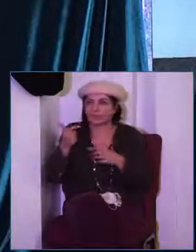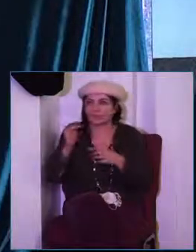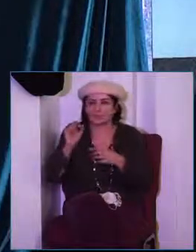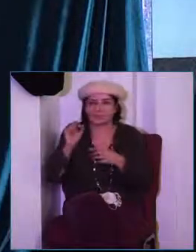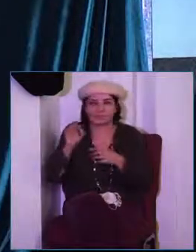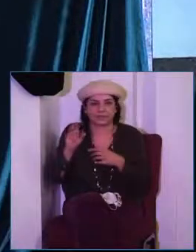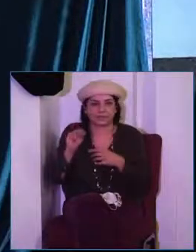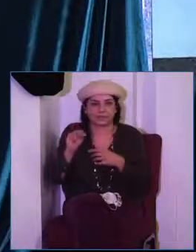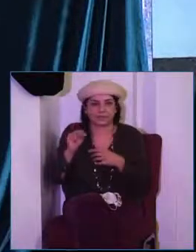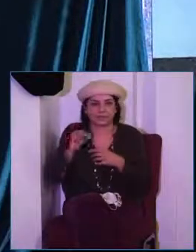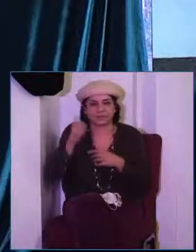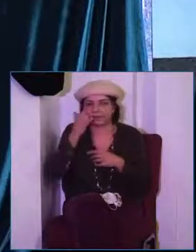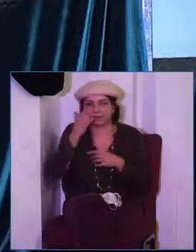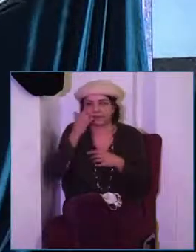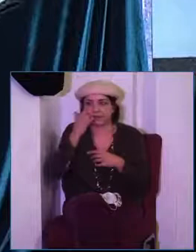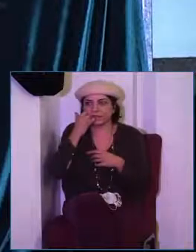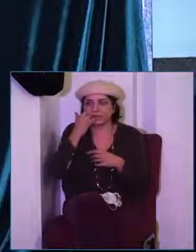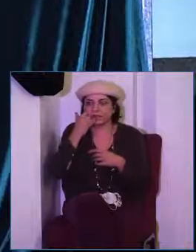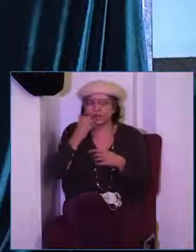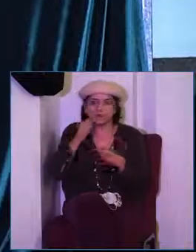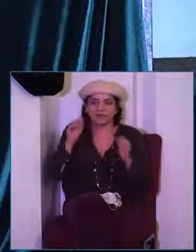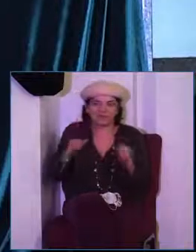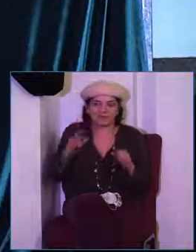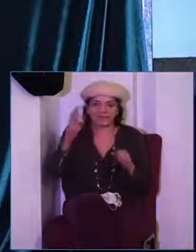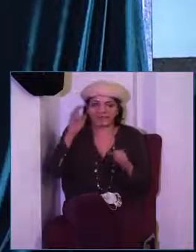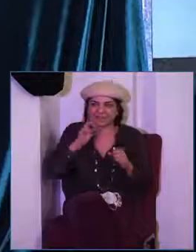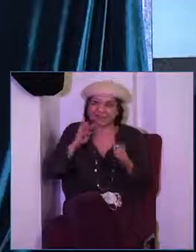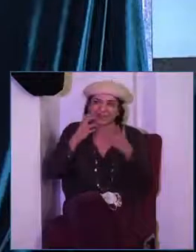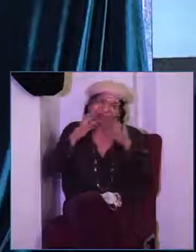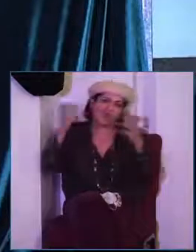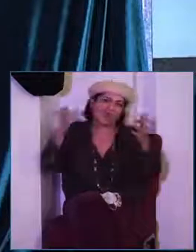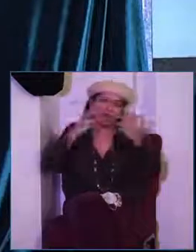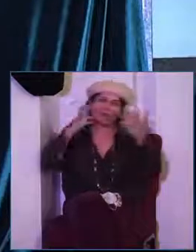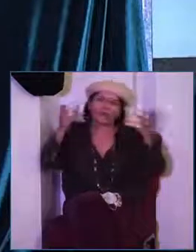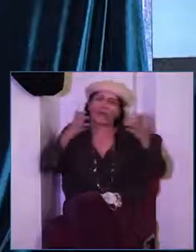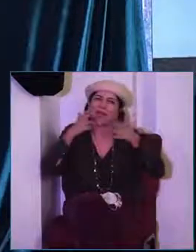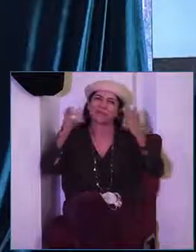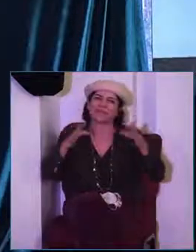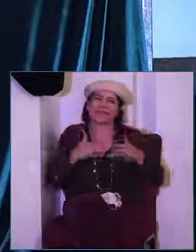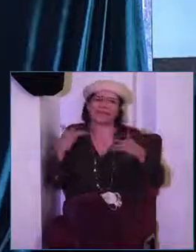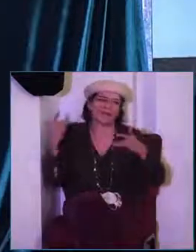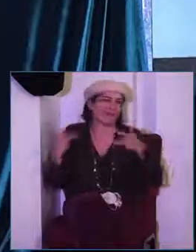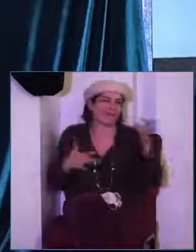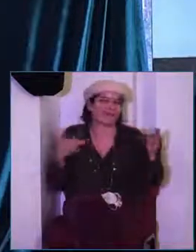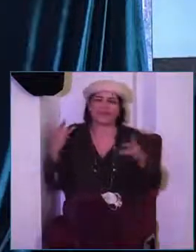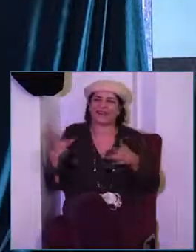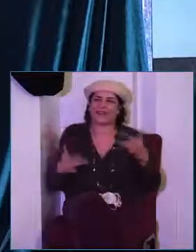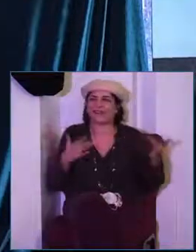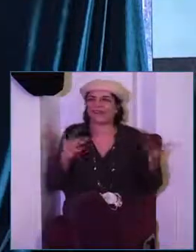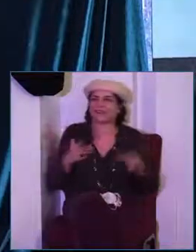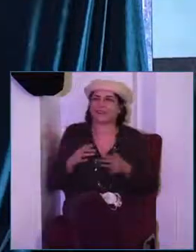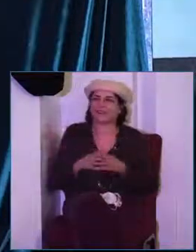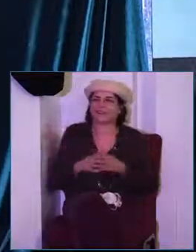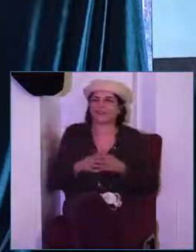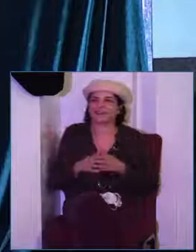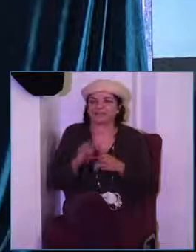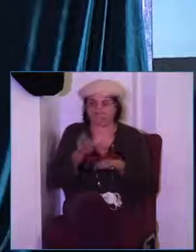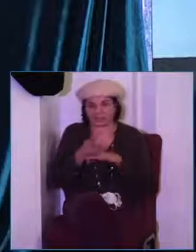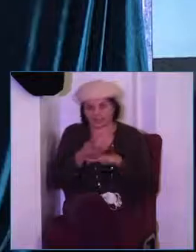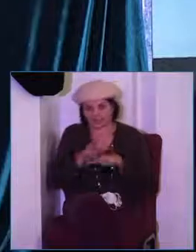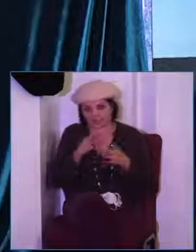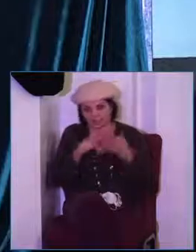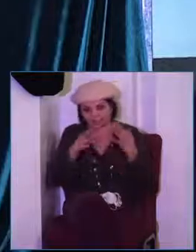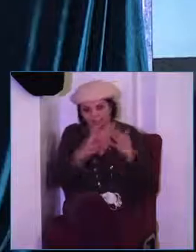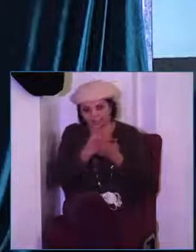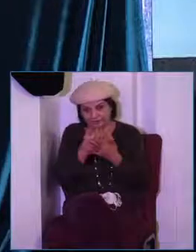on the patio, and you could hear hooping and hollering and carrying on after the election results last Saturday. But I